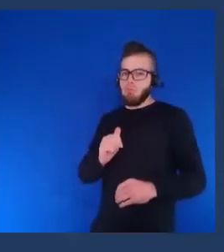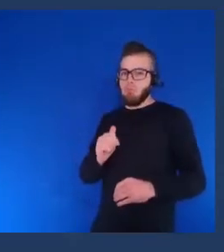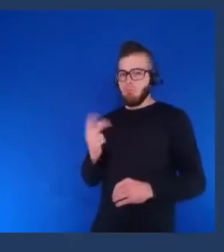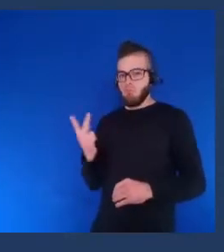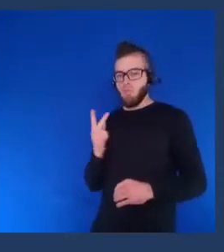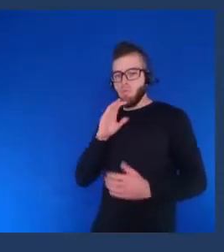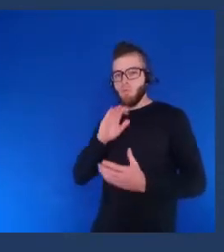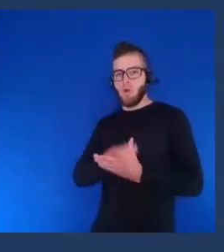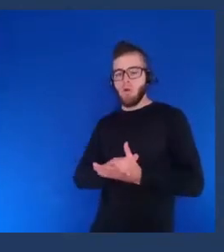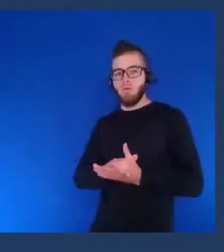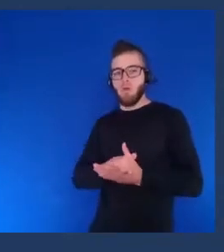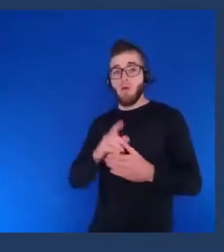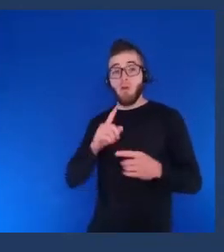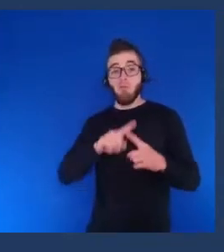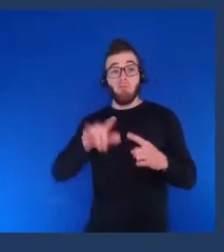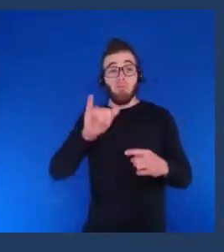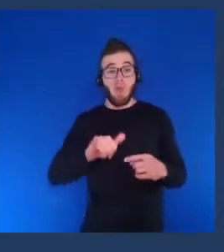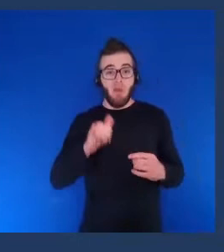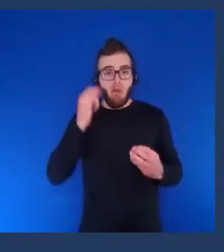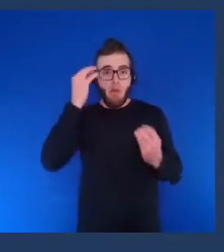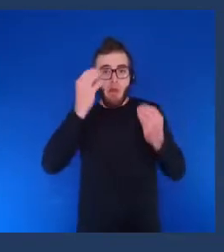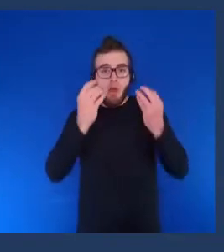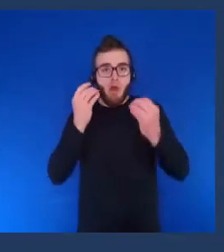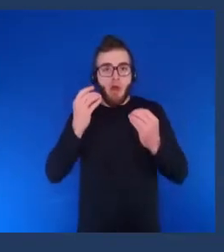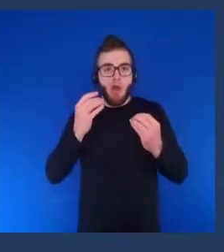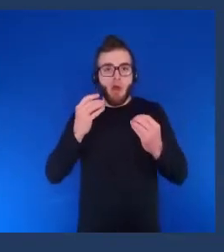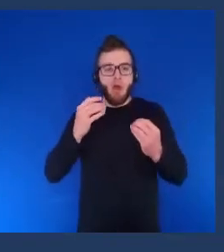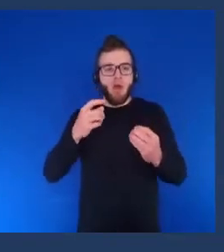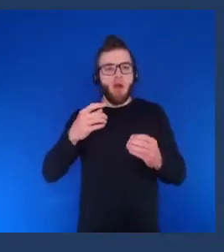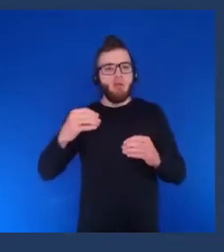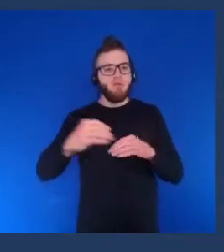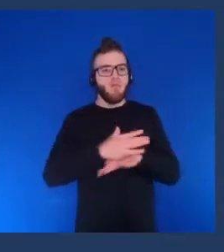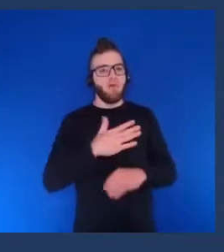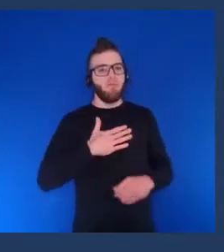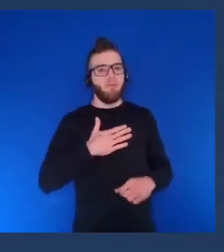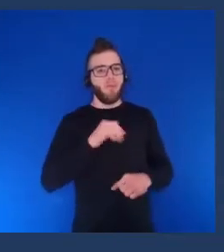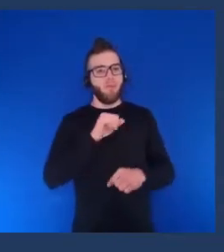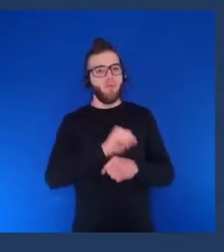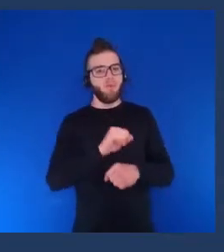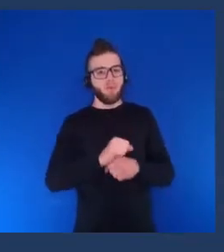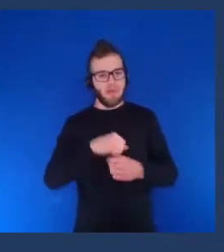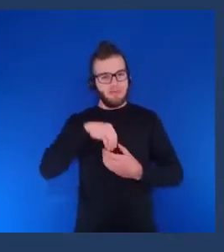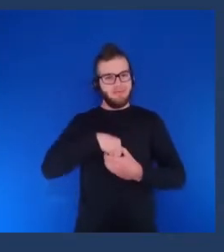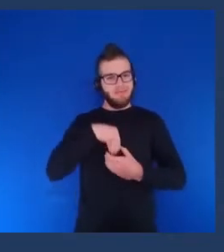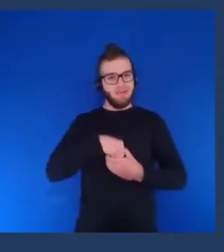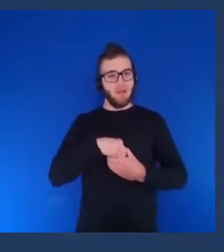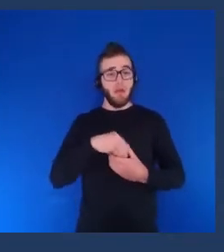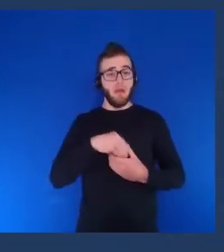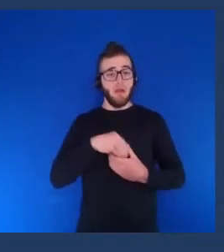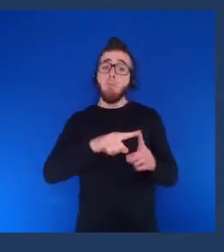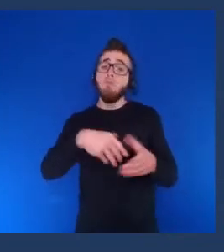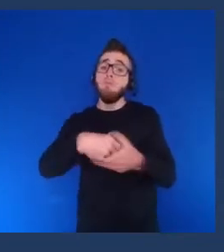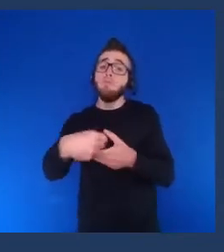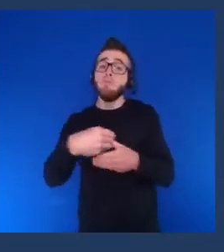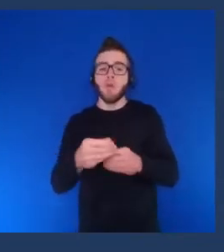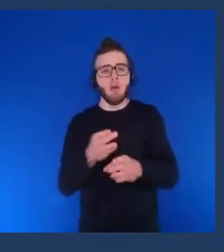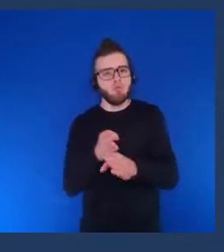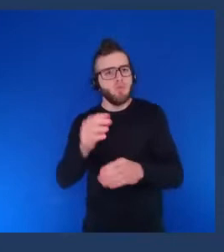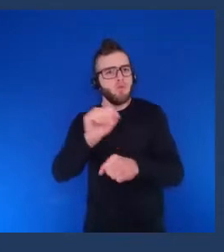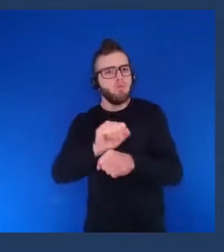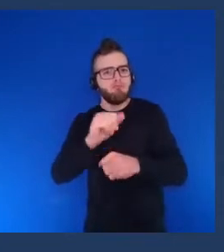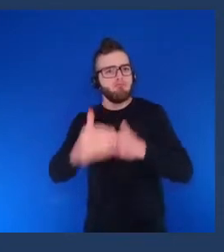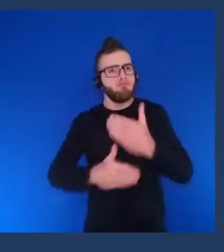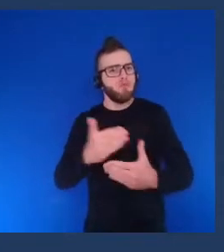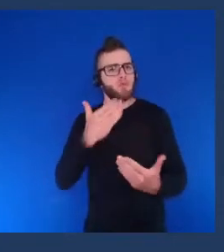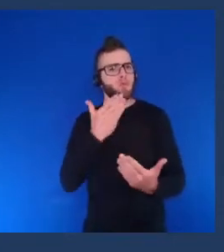my career was going well. My job was going well. So I had these extremes of really being empowered and doing great work